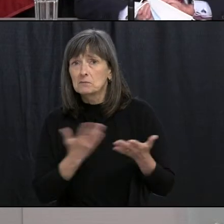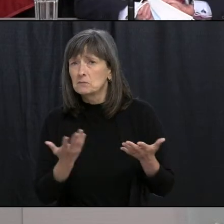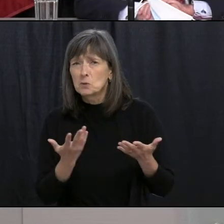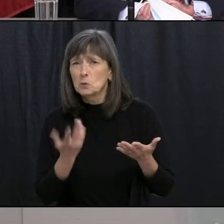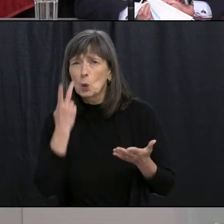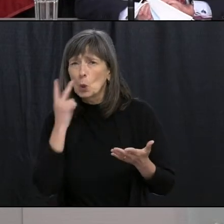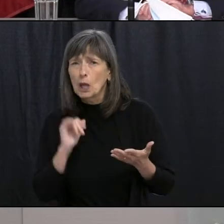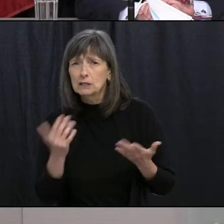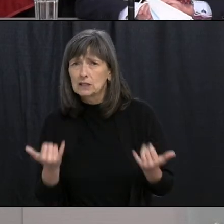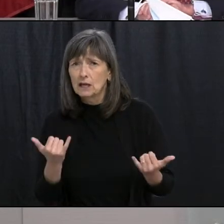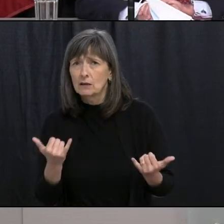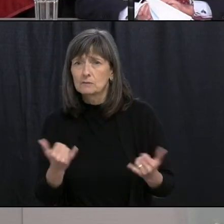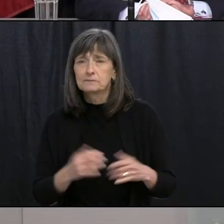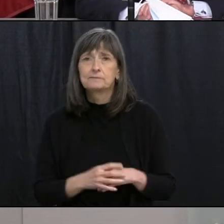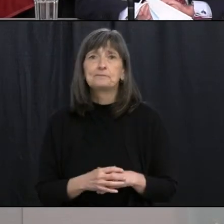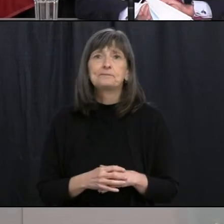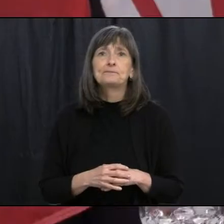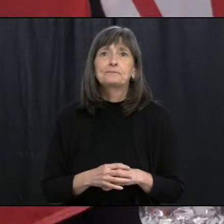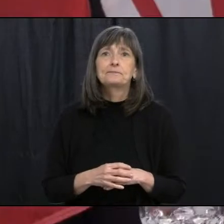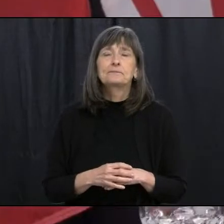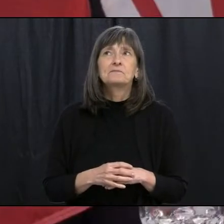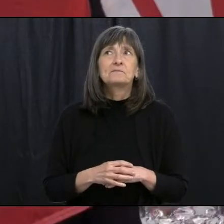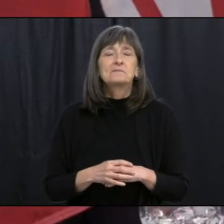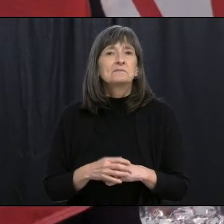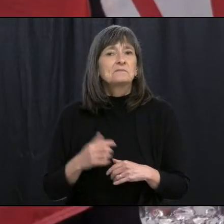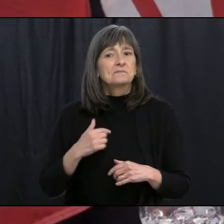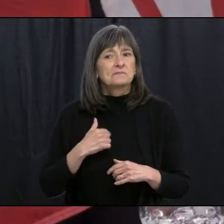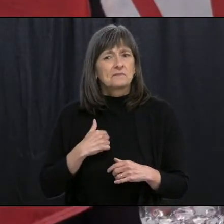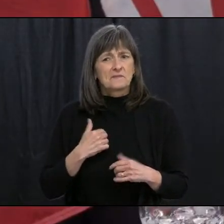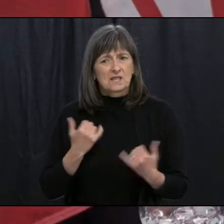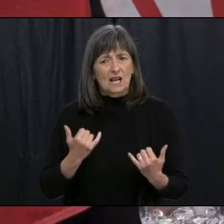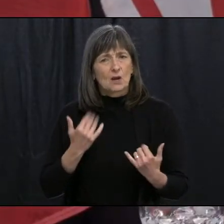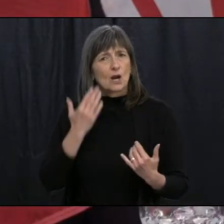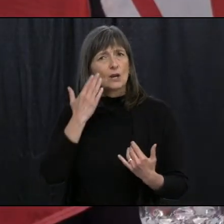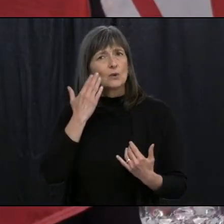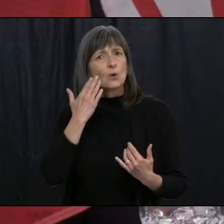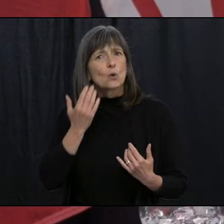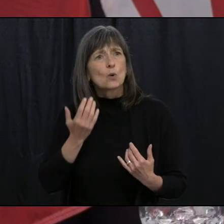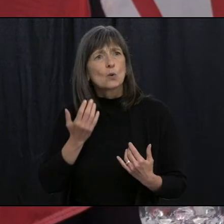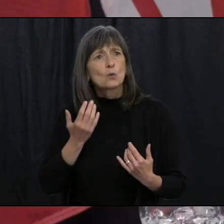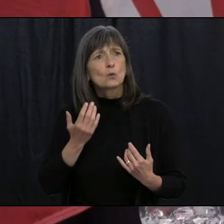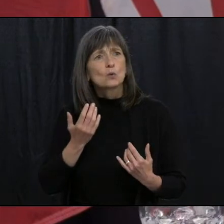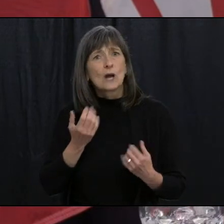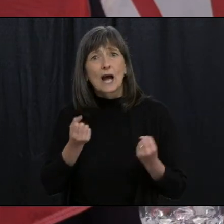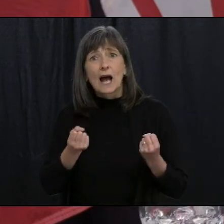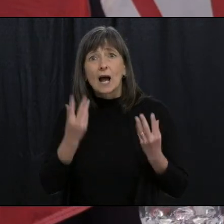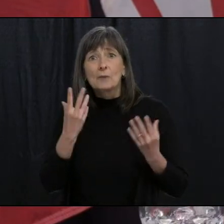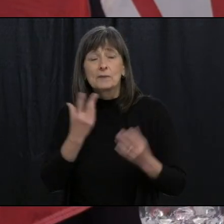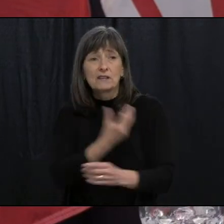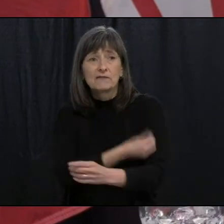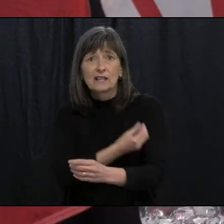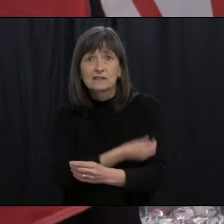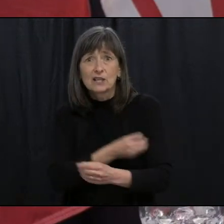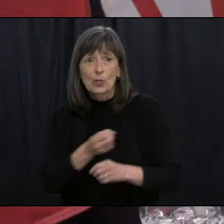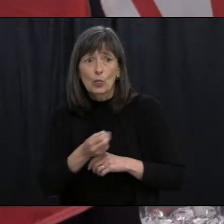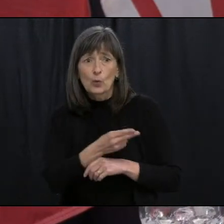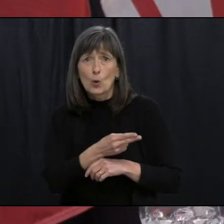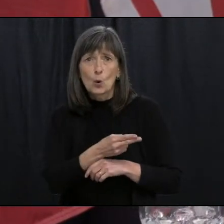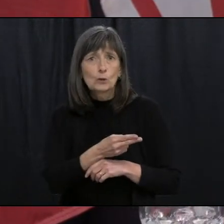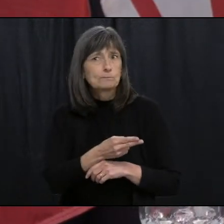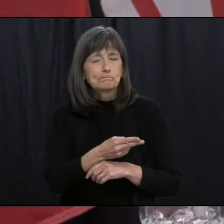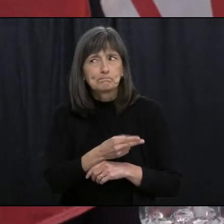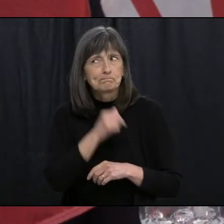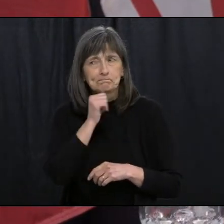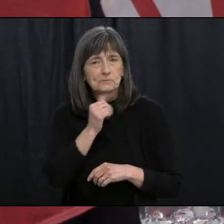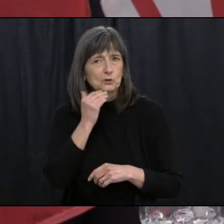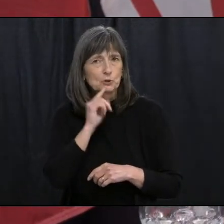I don't have any accurate, up-to-date figures for vaccine wastage. The instructions to the regional